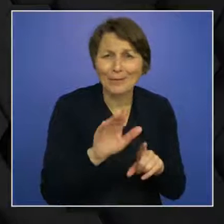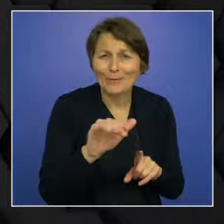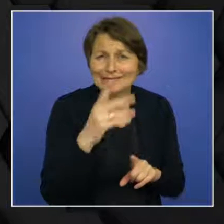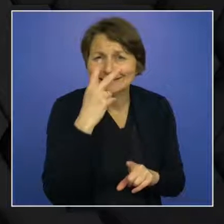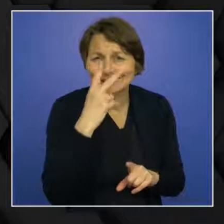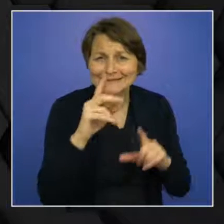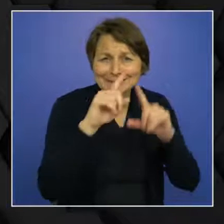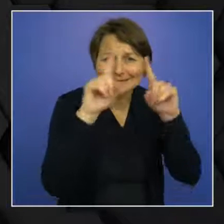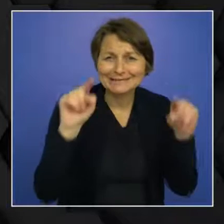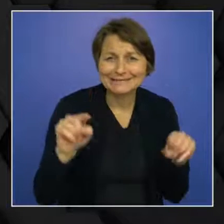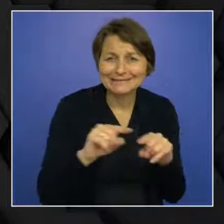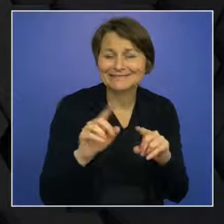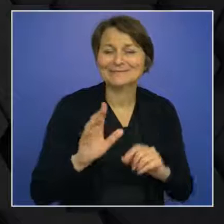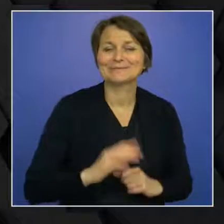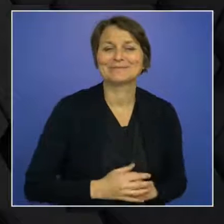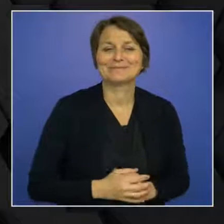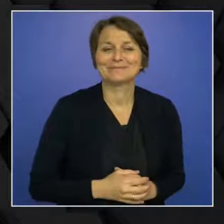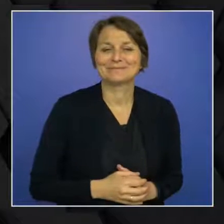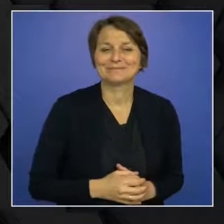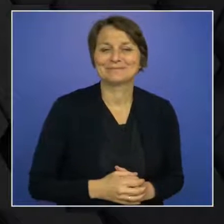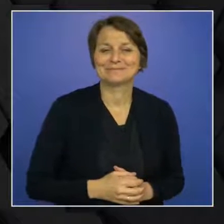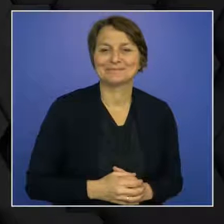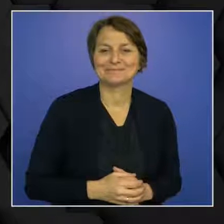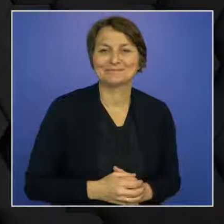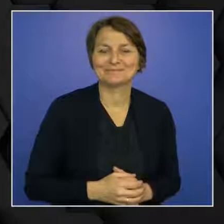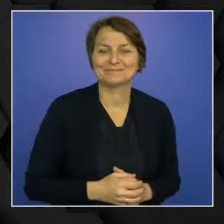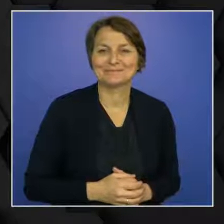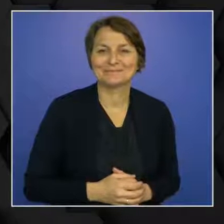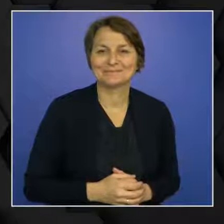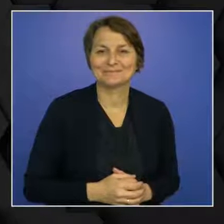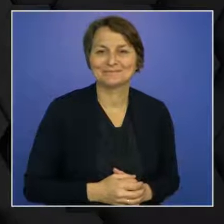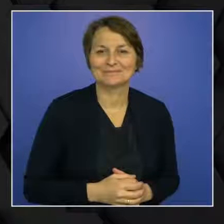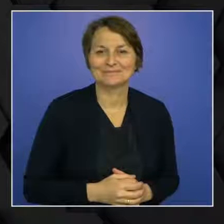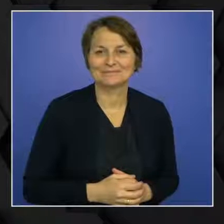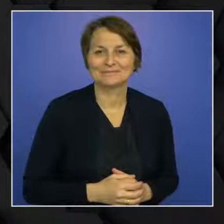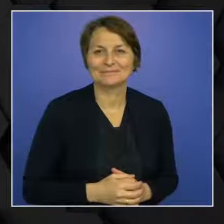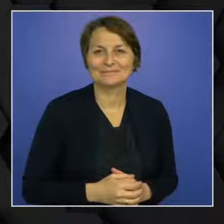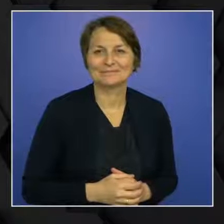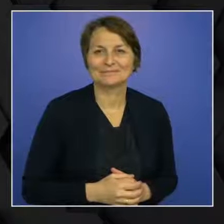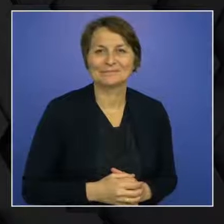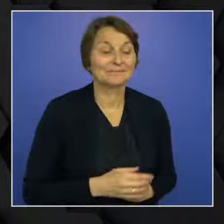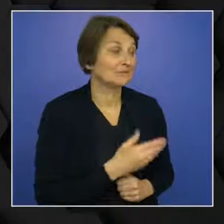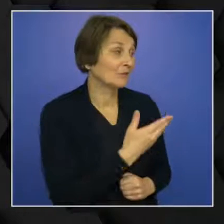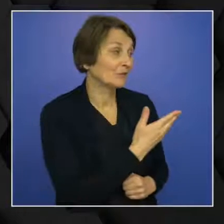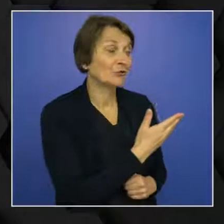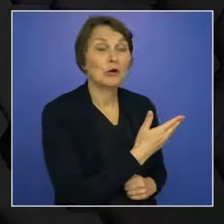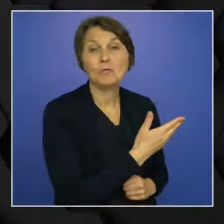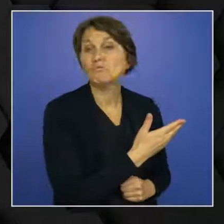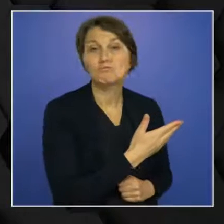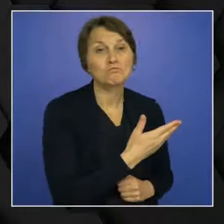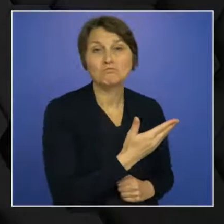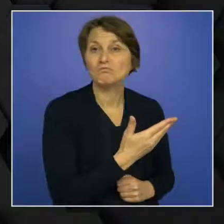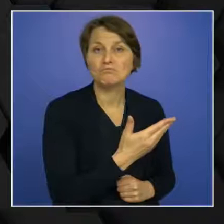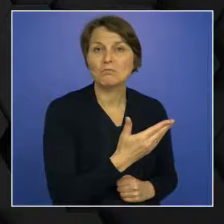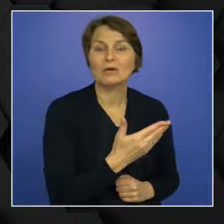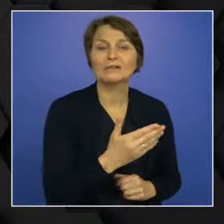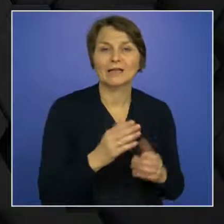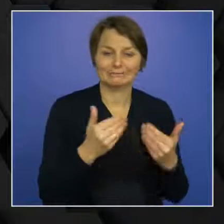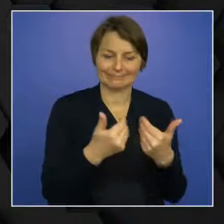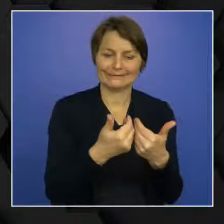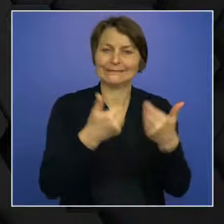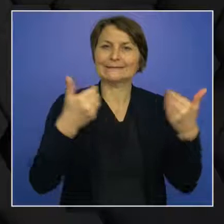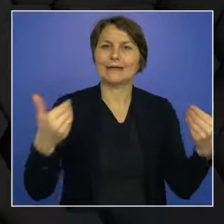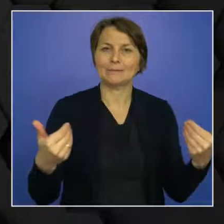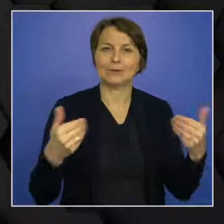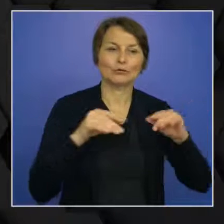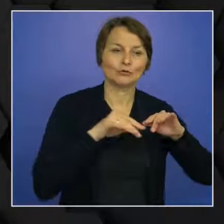Yeah. I can understand. So then it doesn't touch your stream. If you have a really good broadcasting setup like Channel